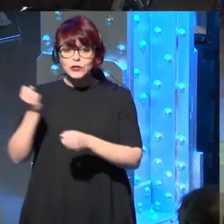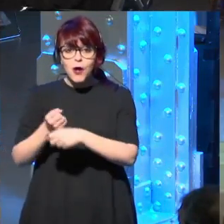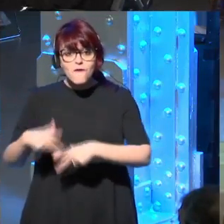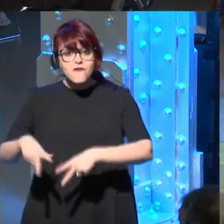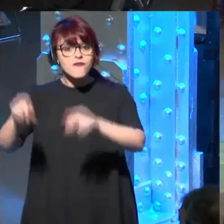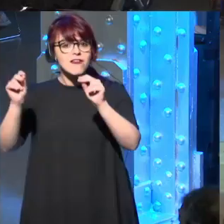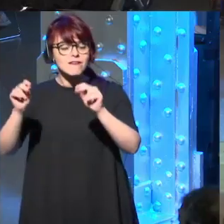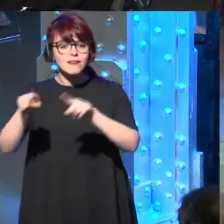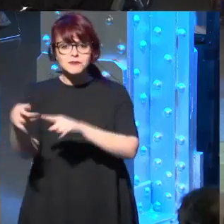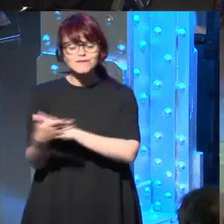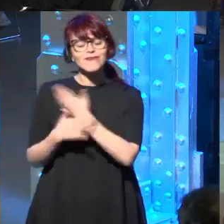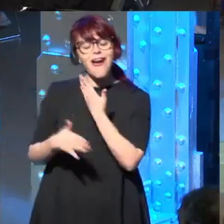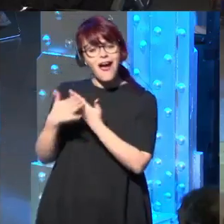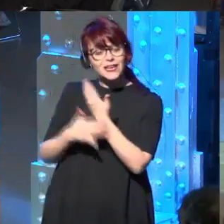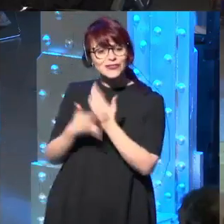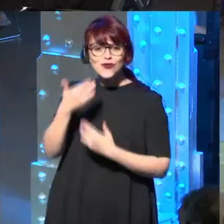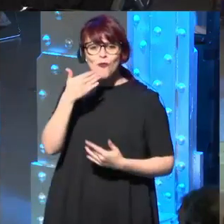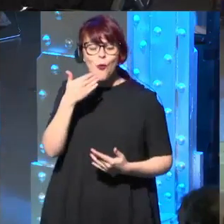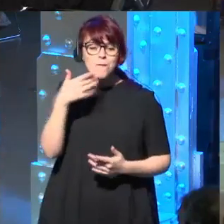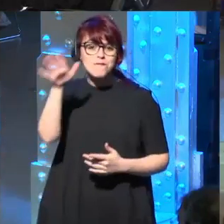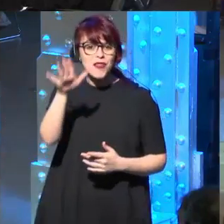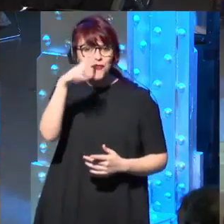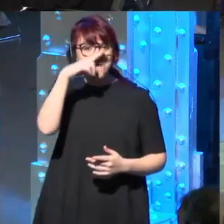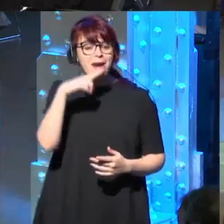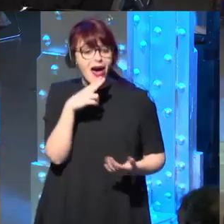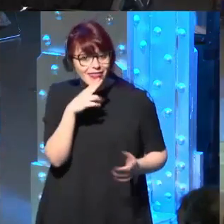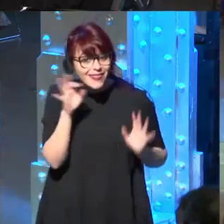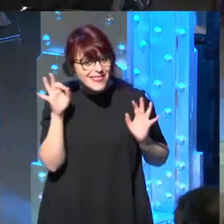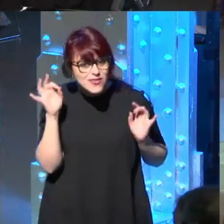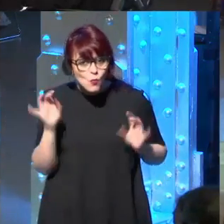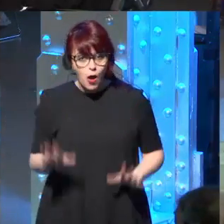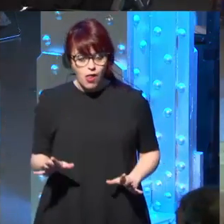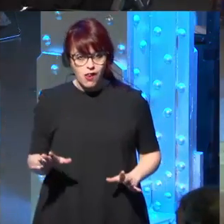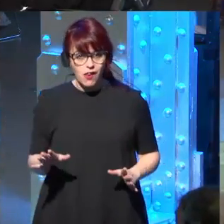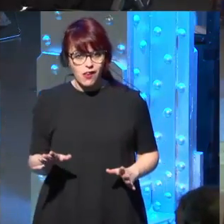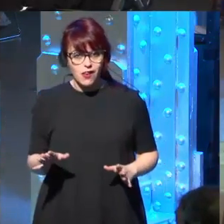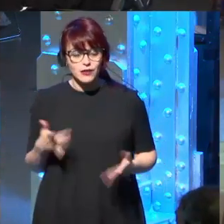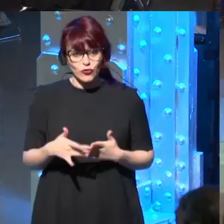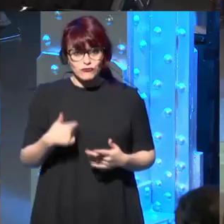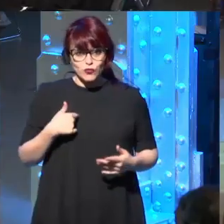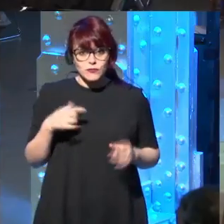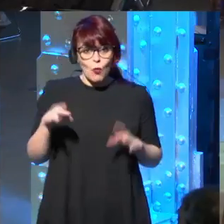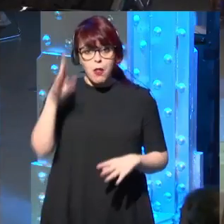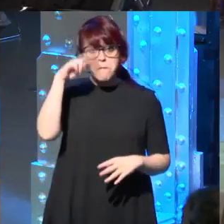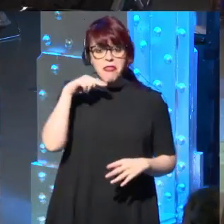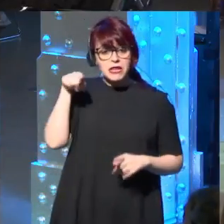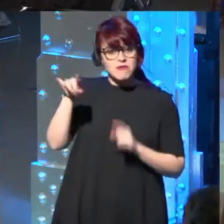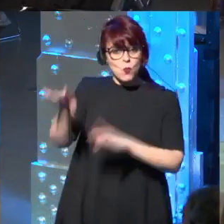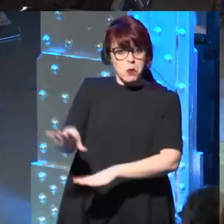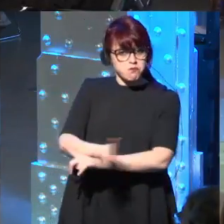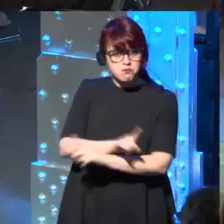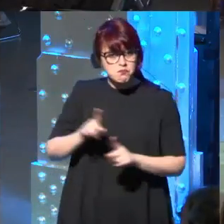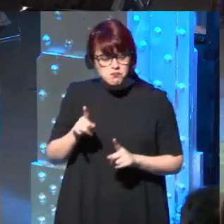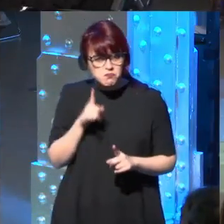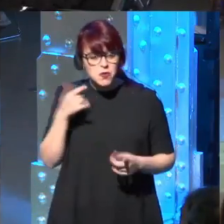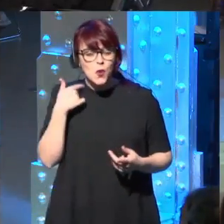me, I never had a father like that who crushed me. Thank God. I had a father, absent father with